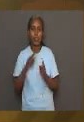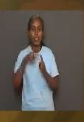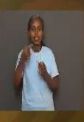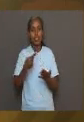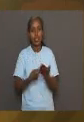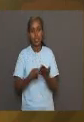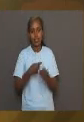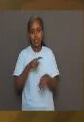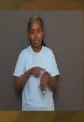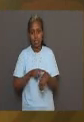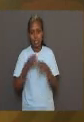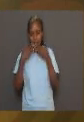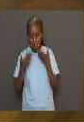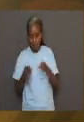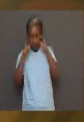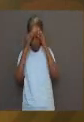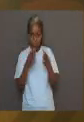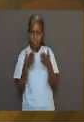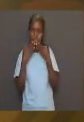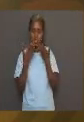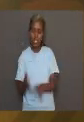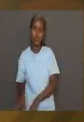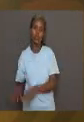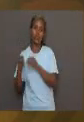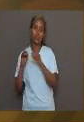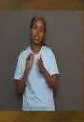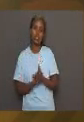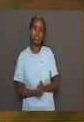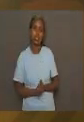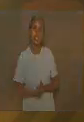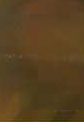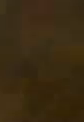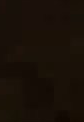Until next time, thank you, teacher. Thank you, students.